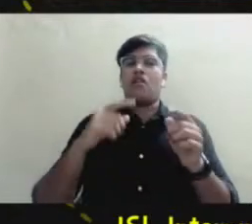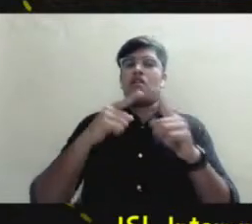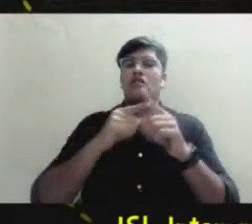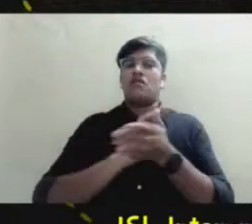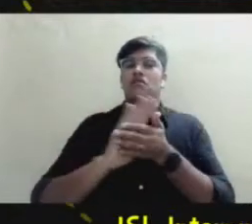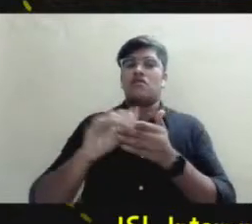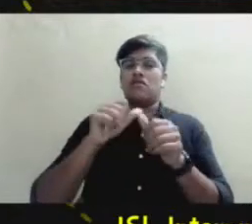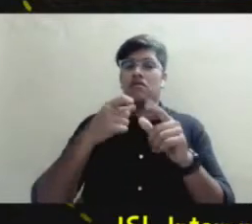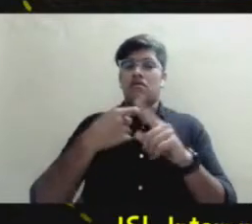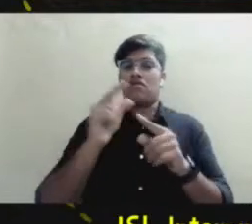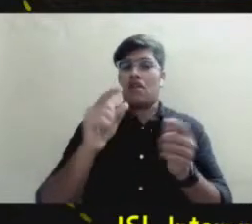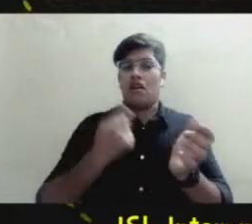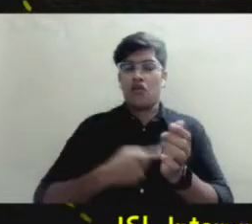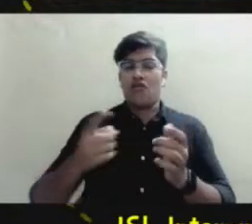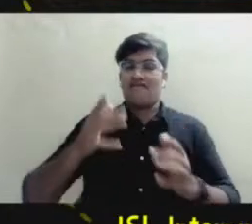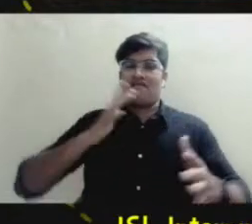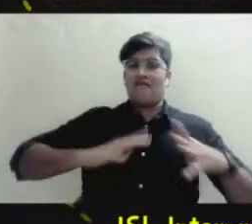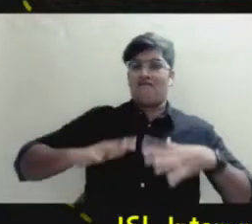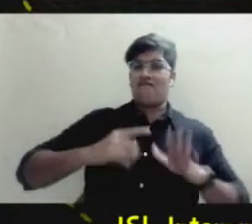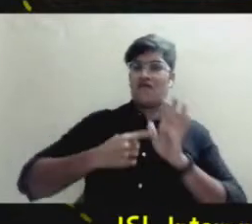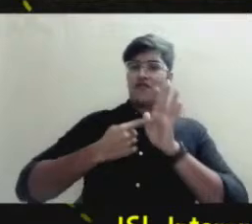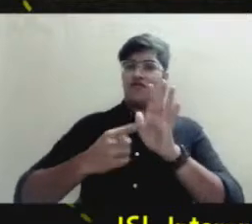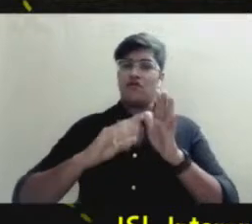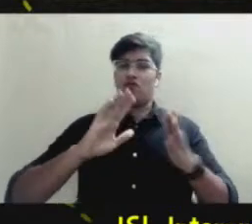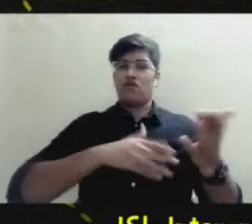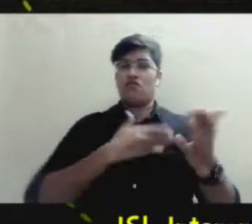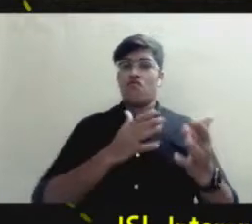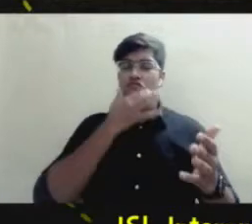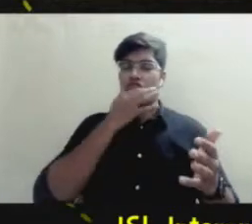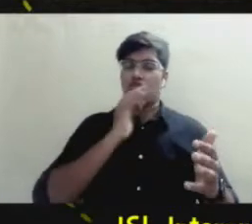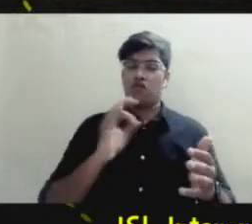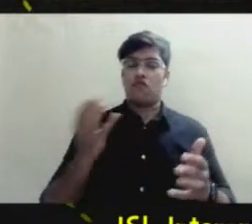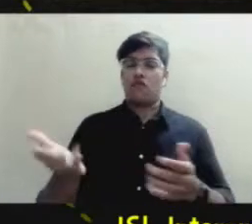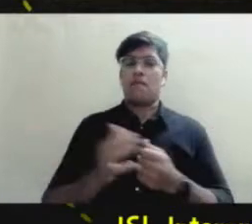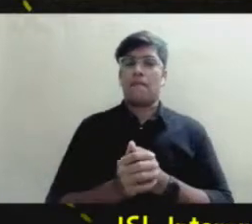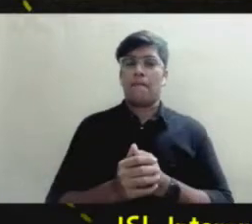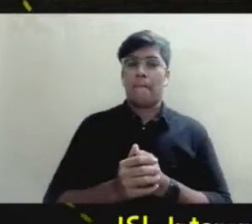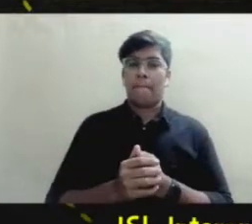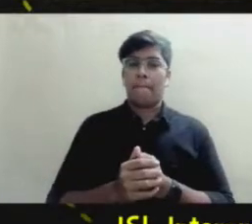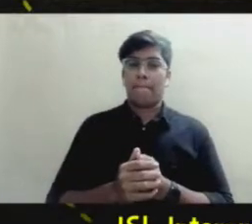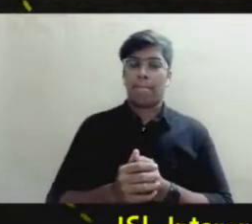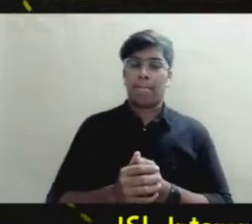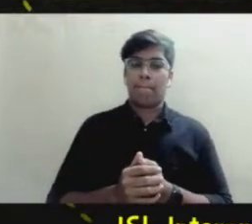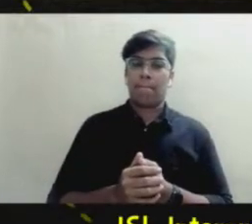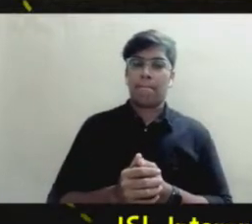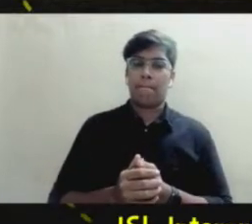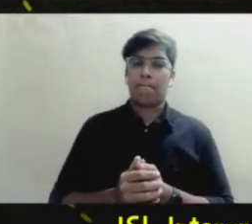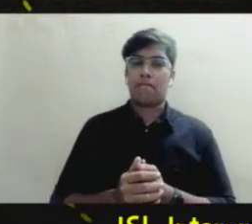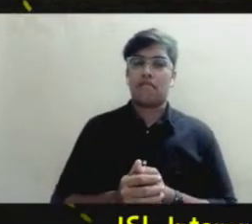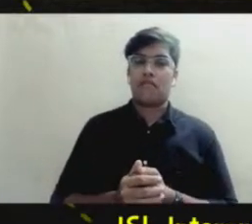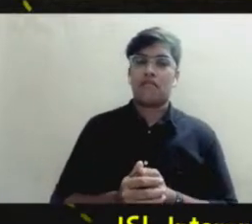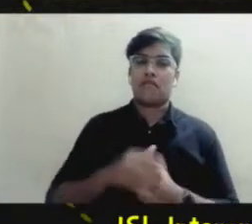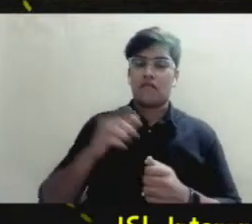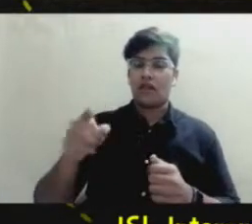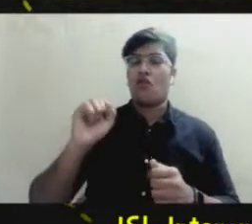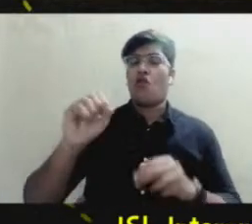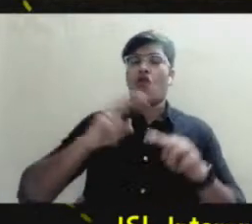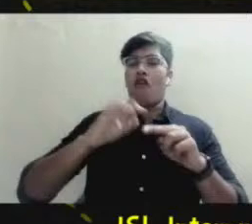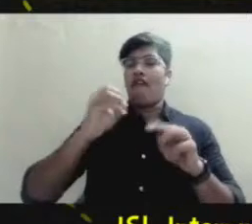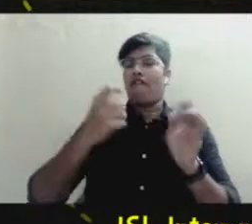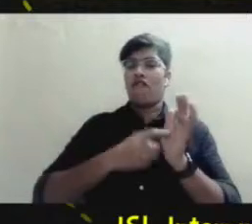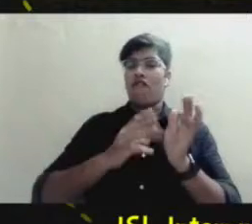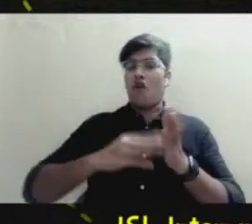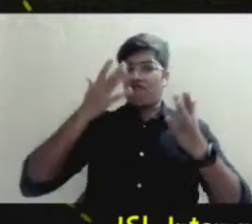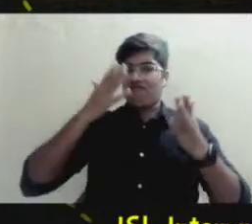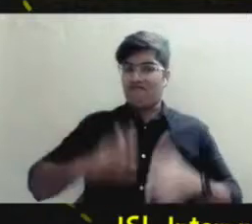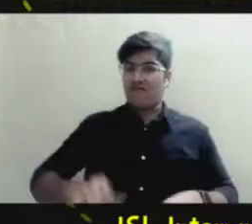very dramatically. And yet that, because of the form itself in which we are singing, which